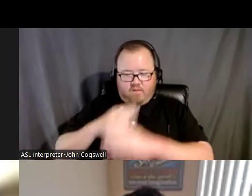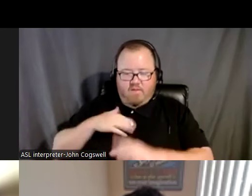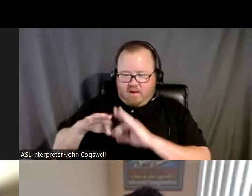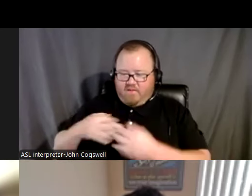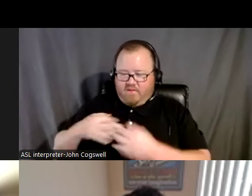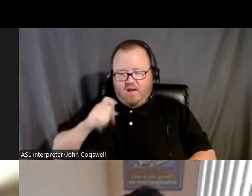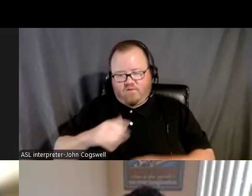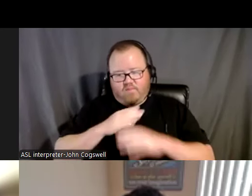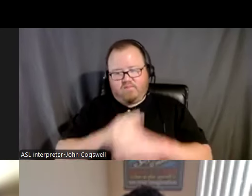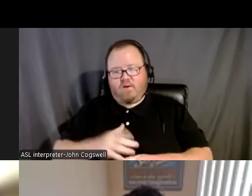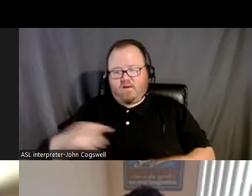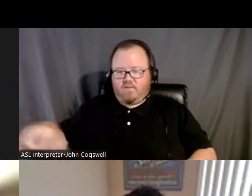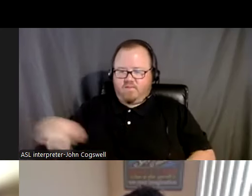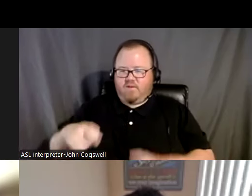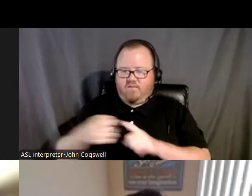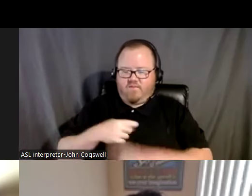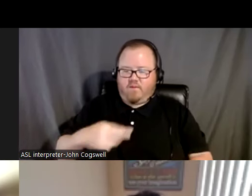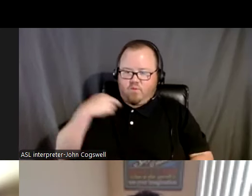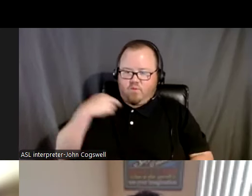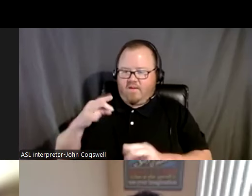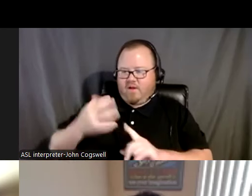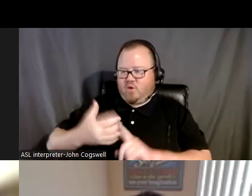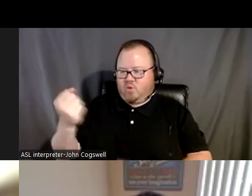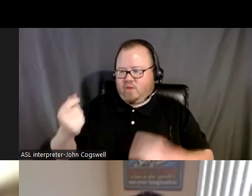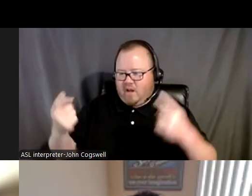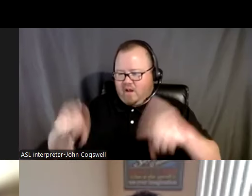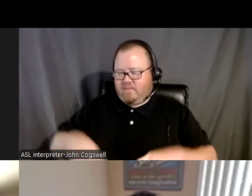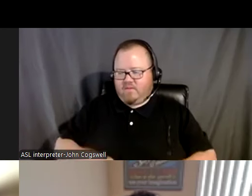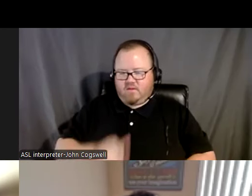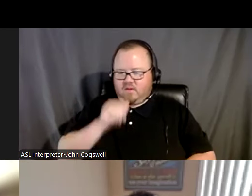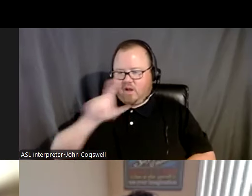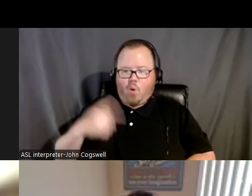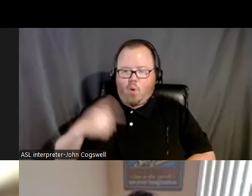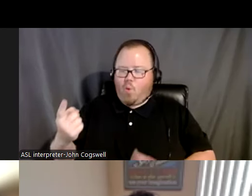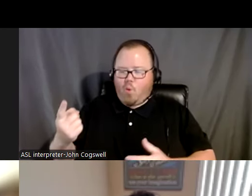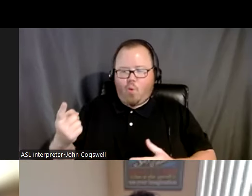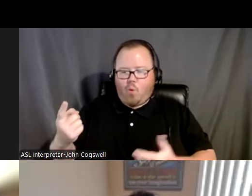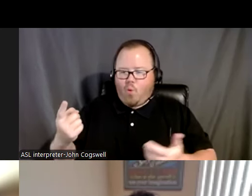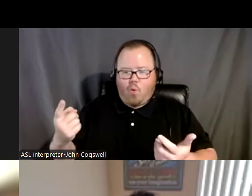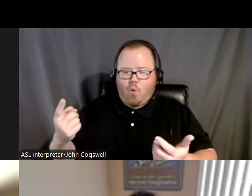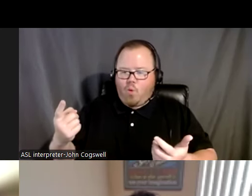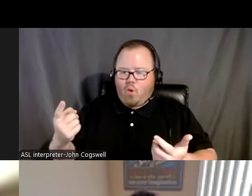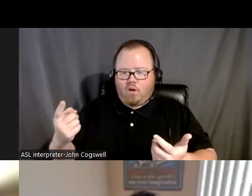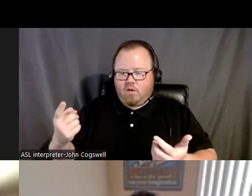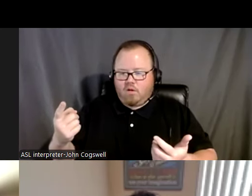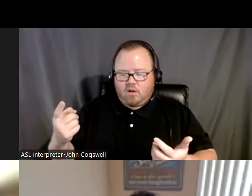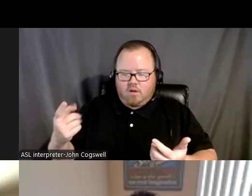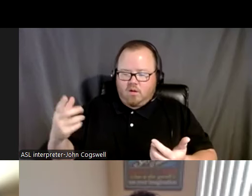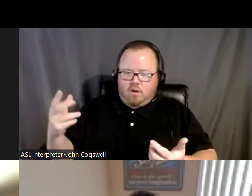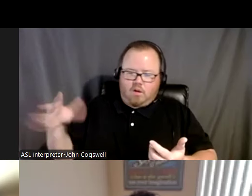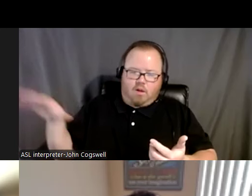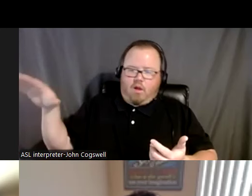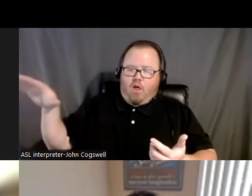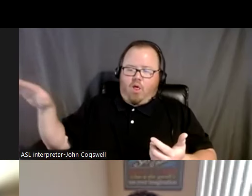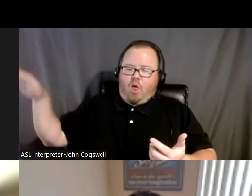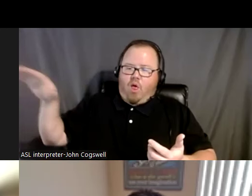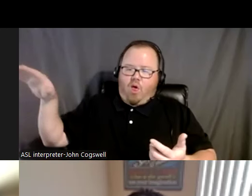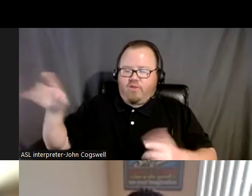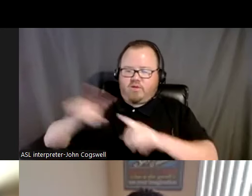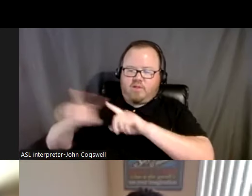to also protect them from the risk of suicide, not just from kind of these kind of amorphous outside threat